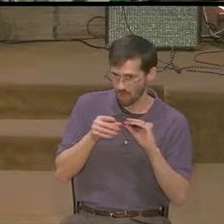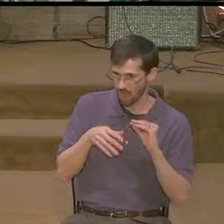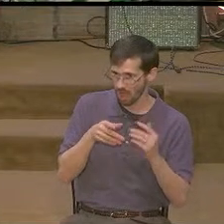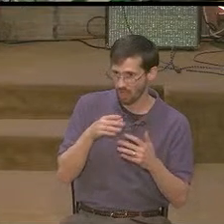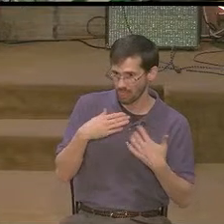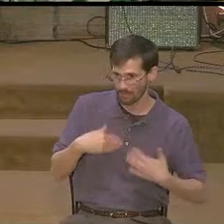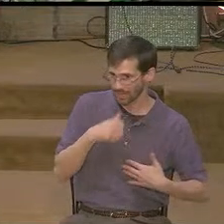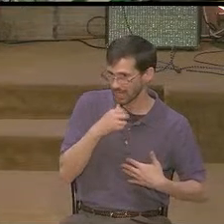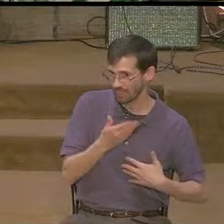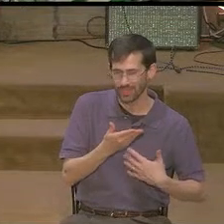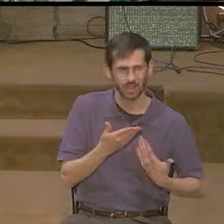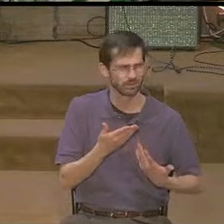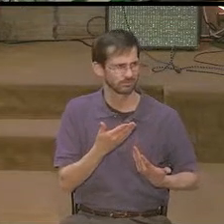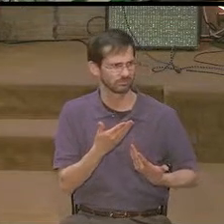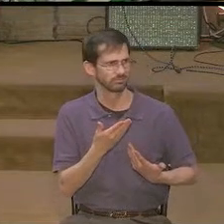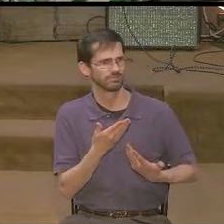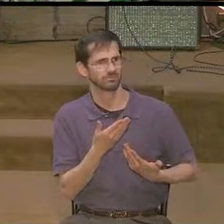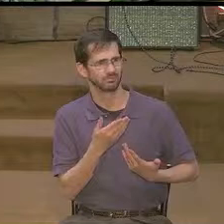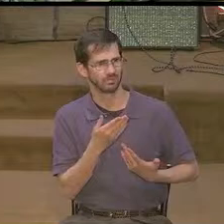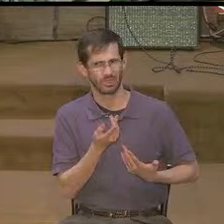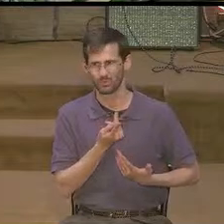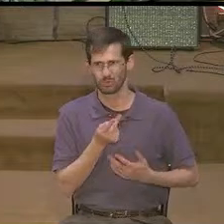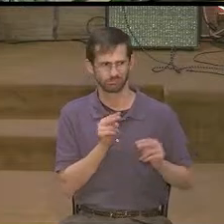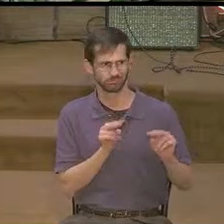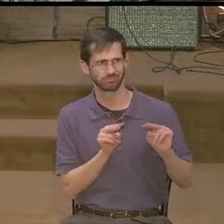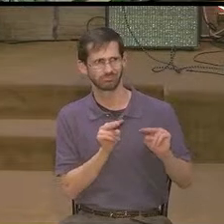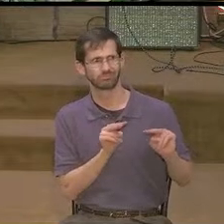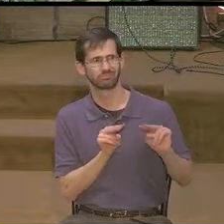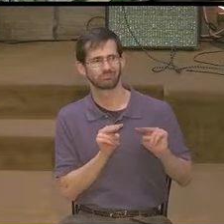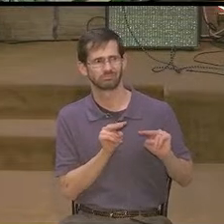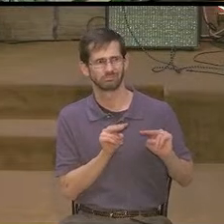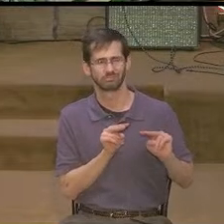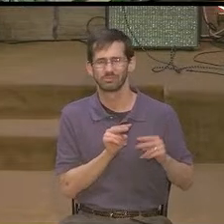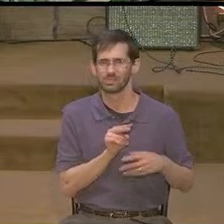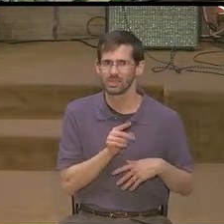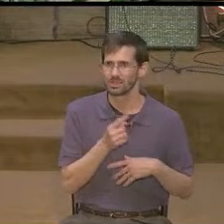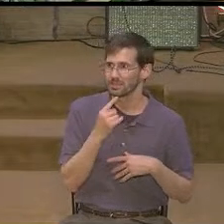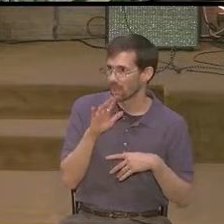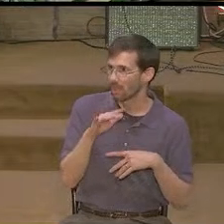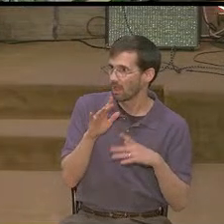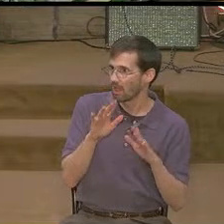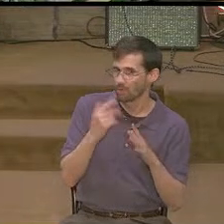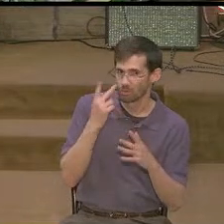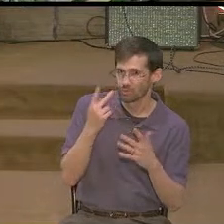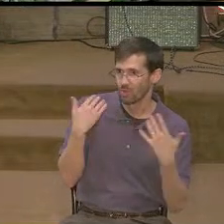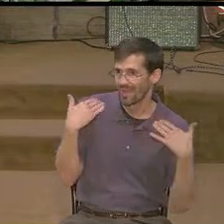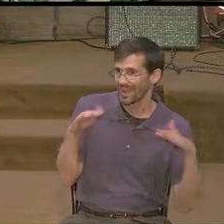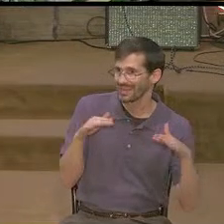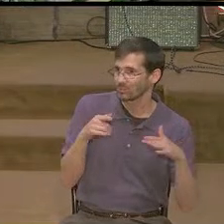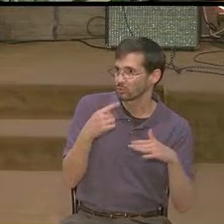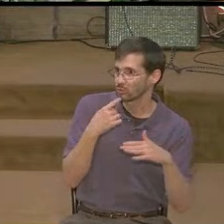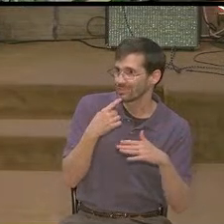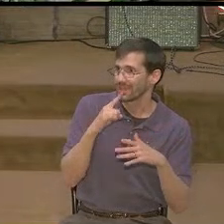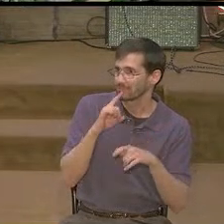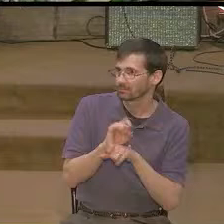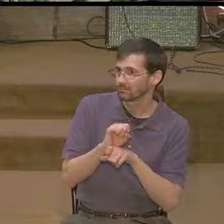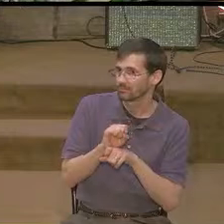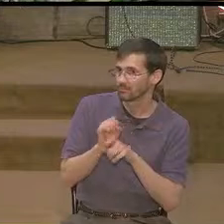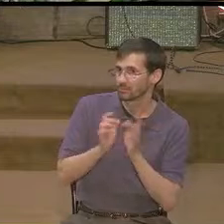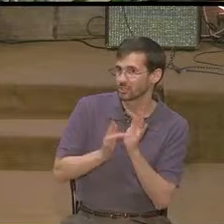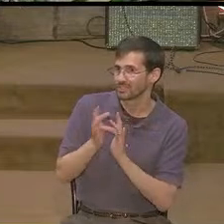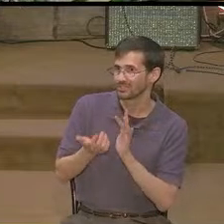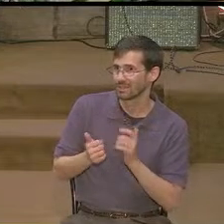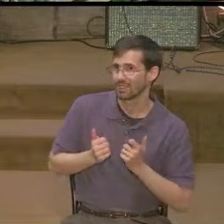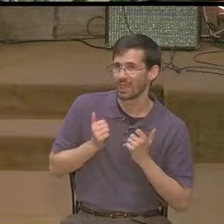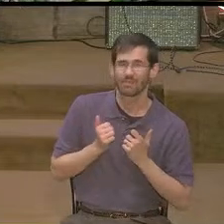said that he was alive. And certain of those who were with us went to the tomb, and they found it just